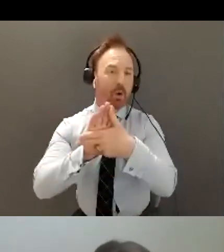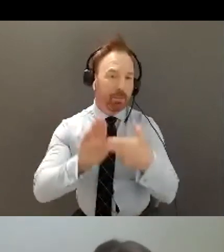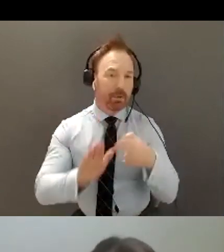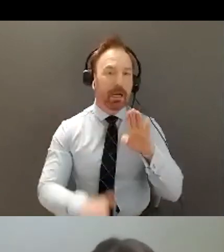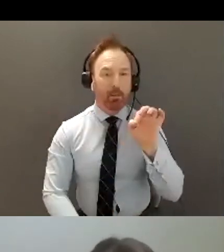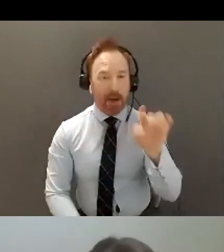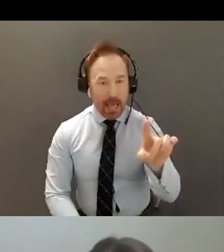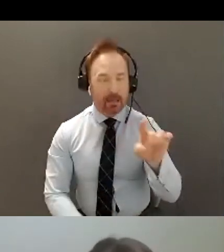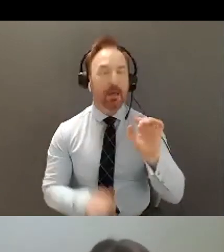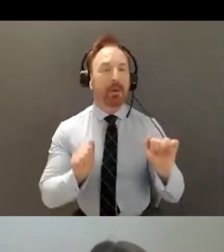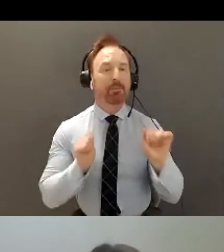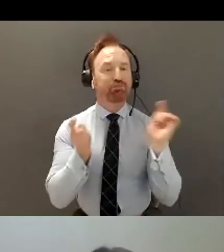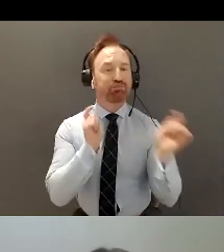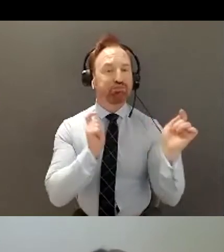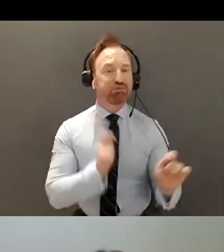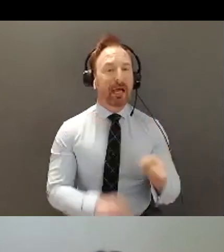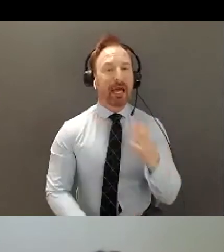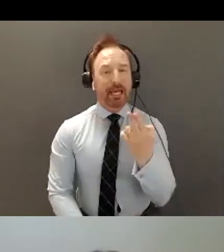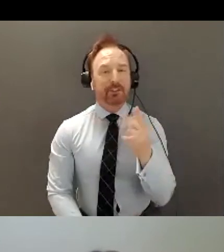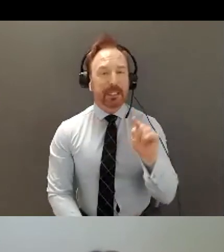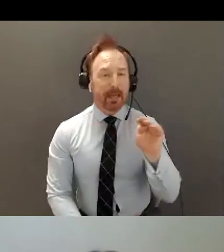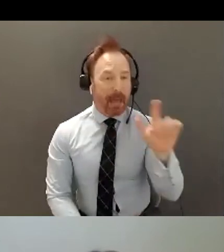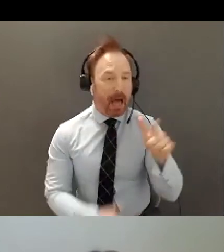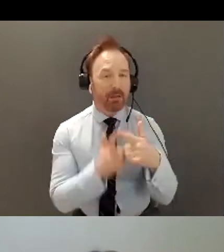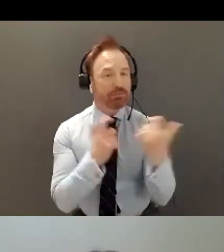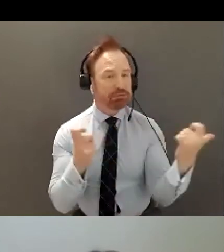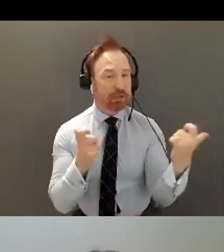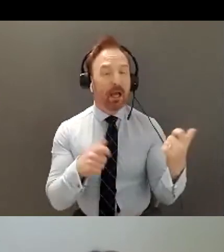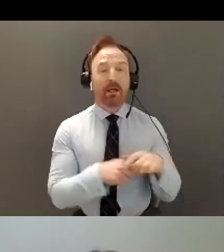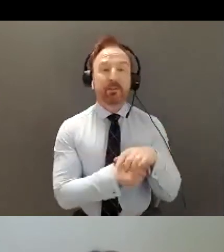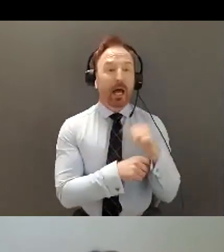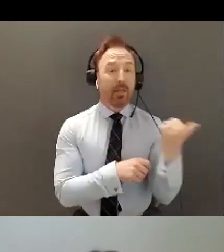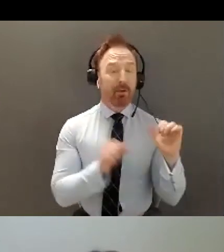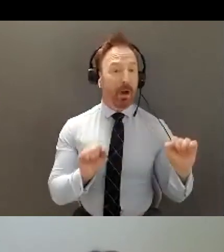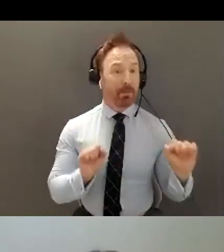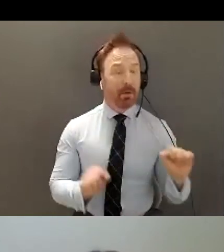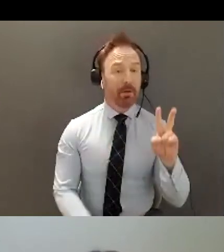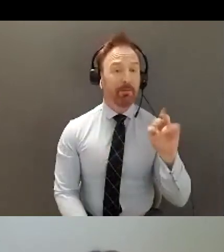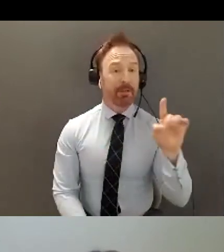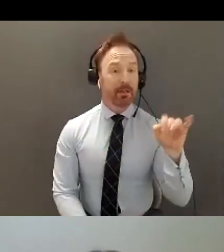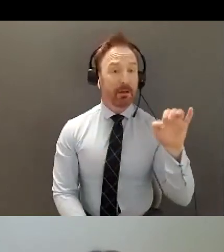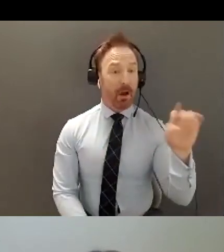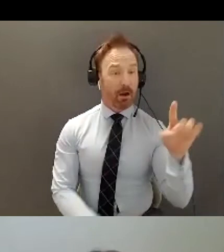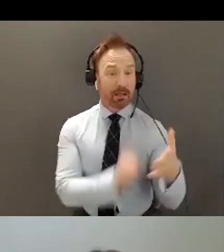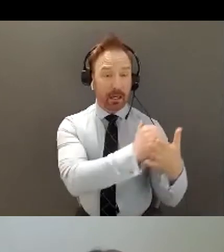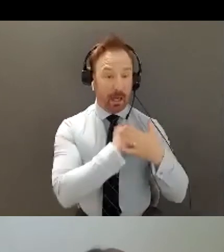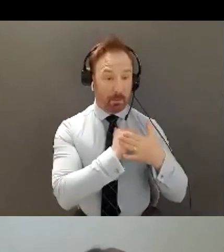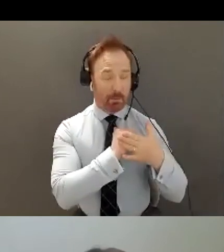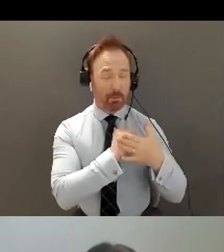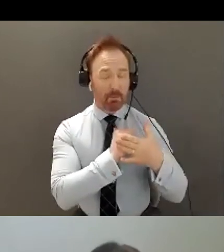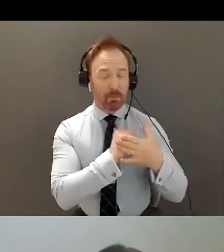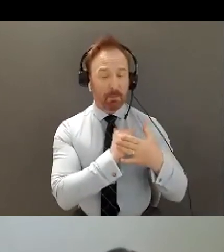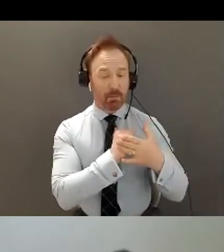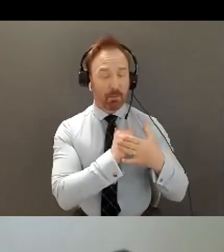HTML, CSS. So it is actually unnecessary. There's other assets too that Vidyard can help by pushing people to